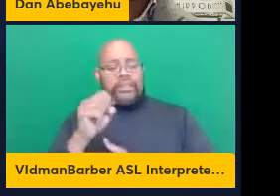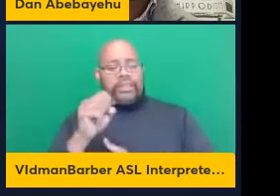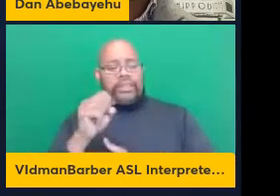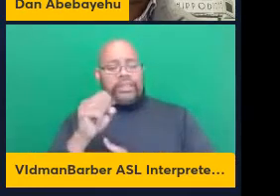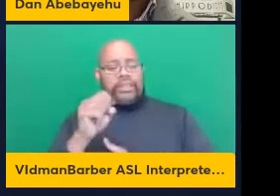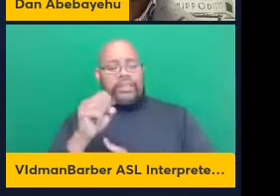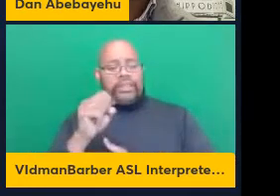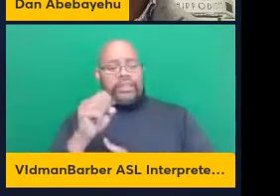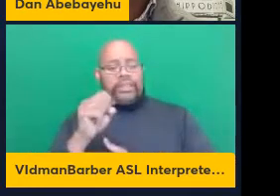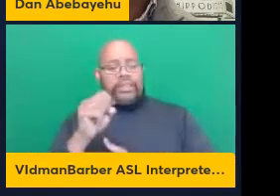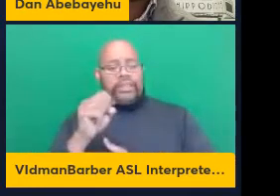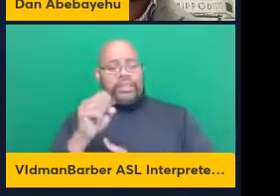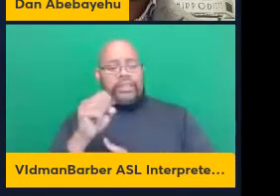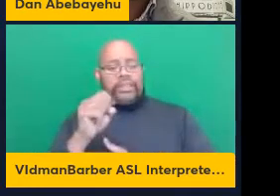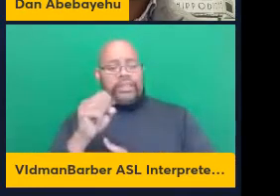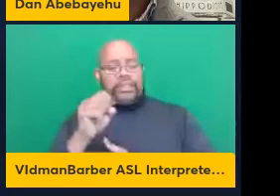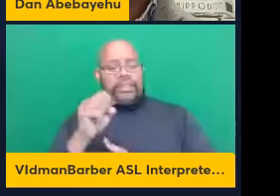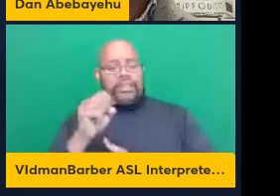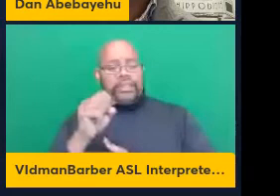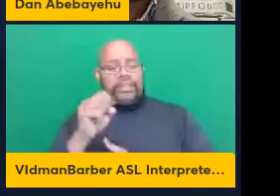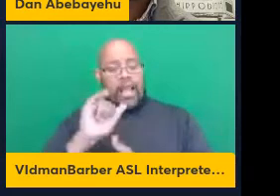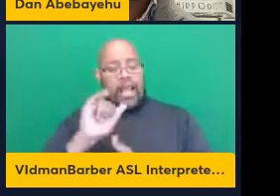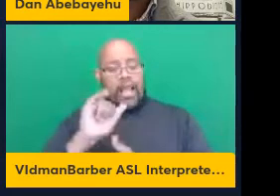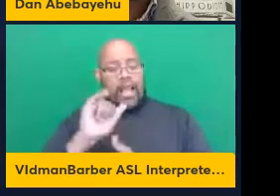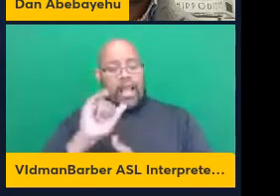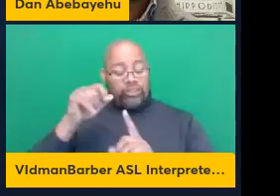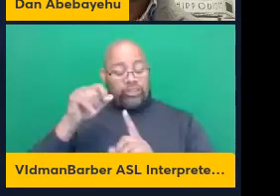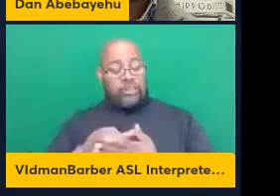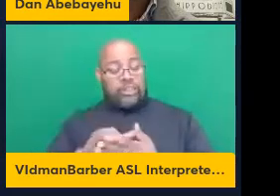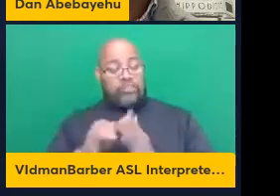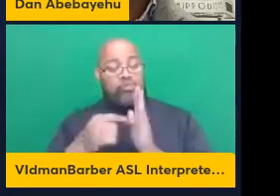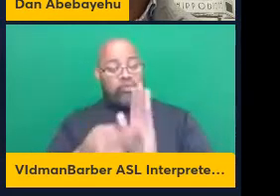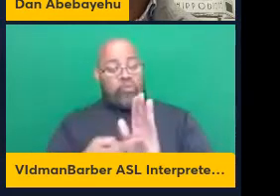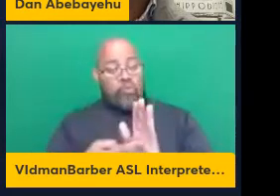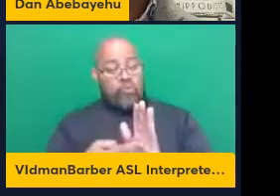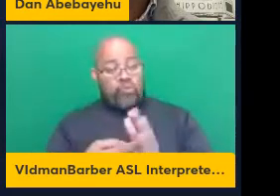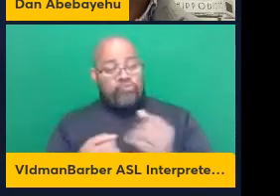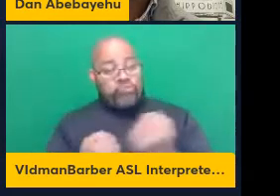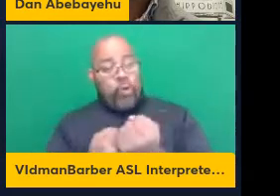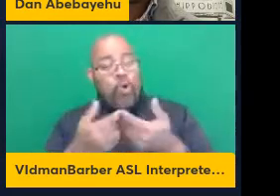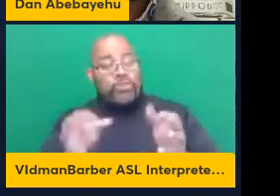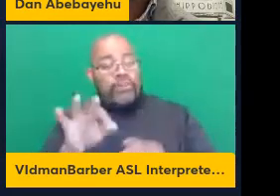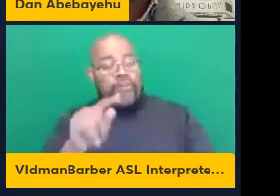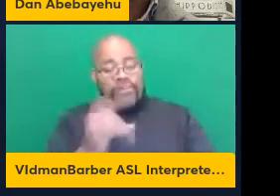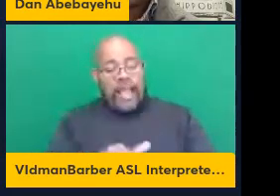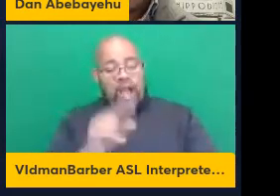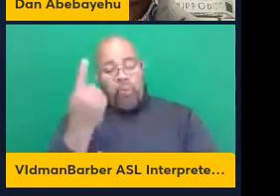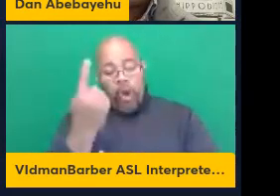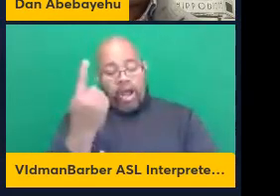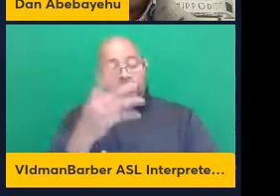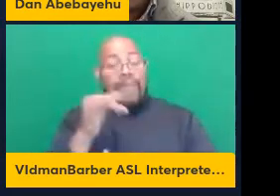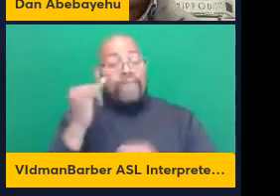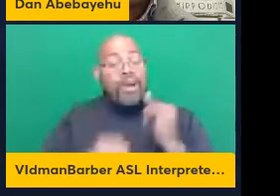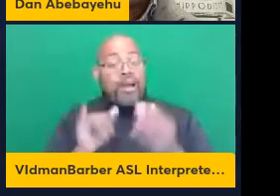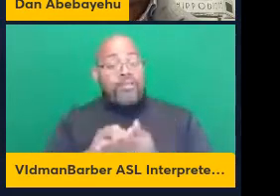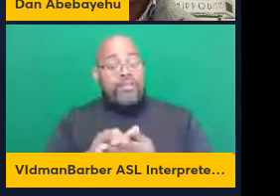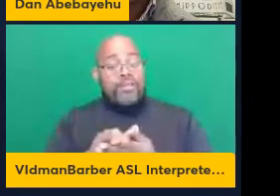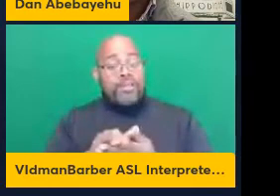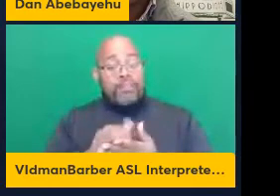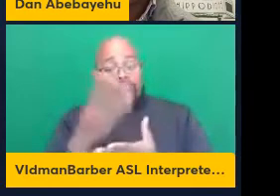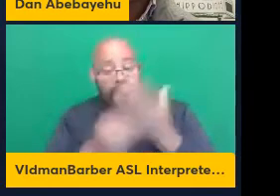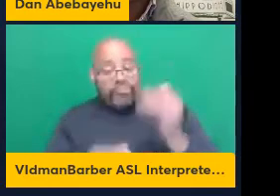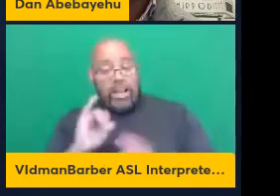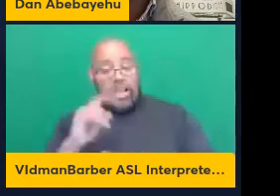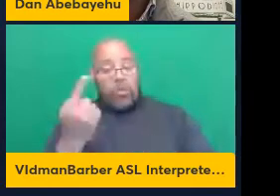that the IL-1 signaling is myeloid-derived and can promote the loss of Thy1. And finally, that the absence of IL-1